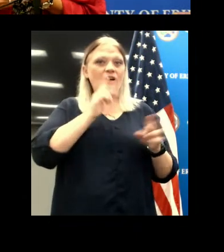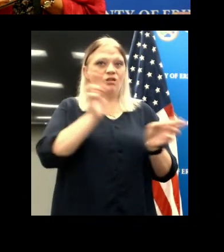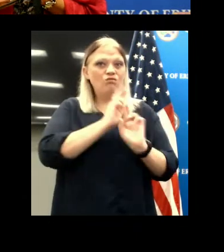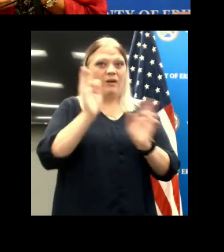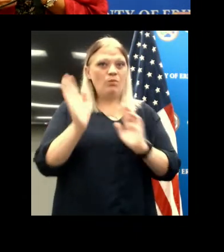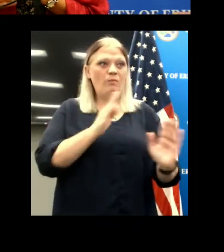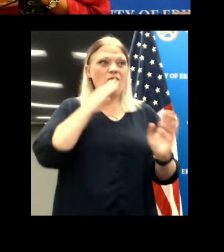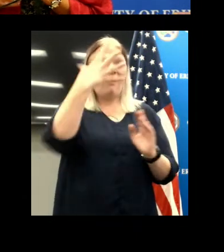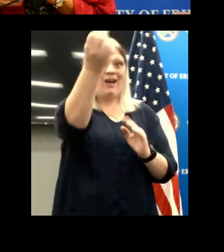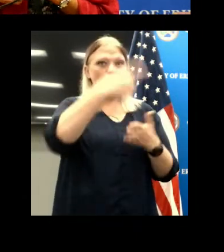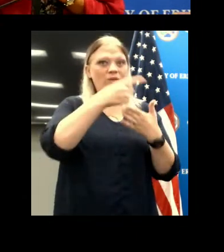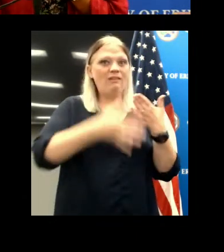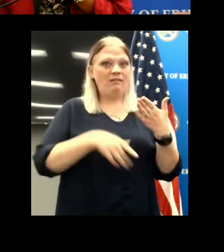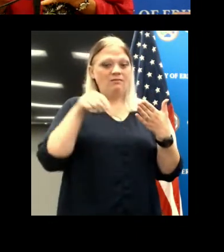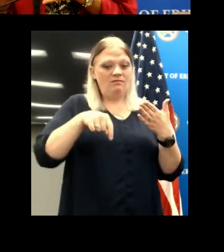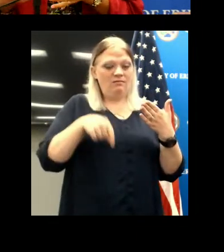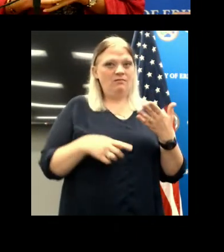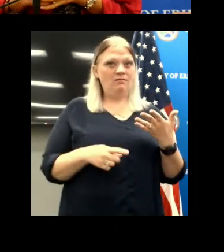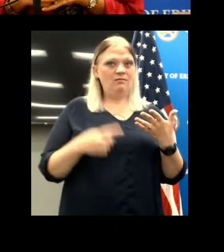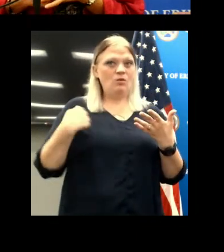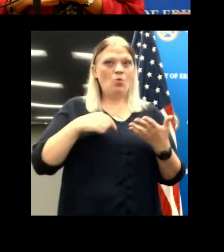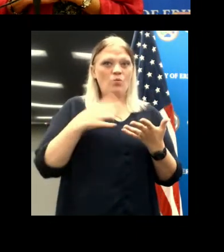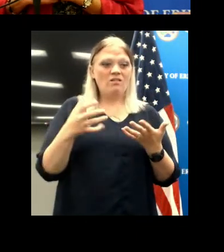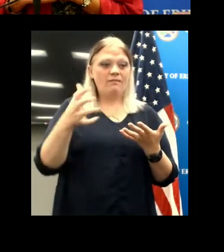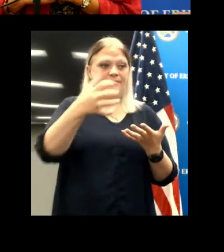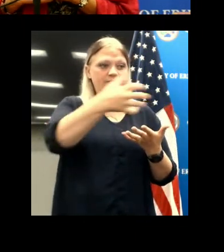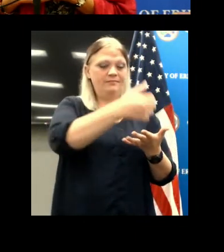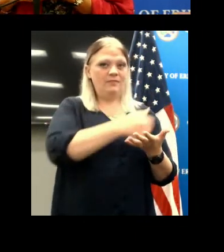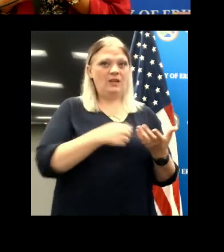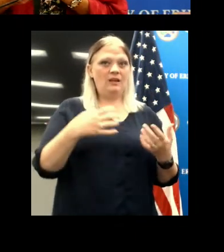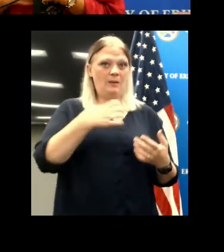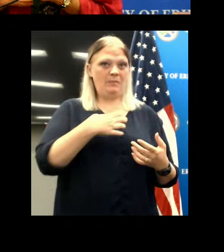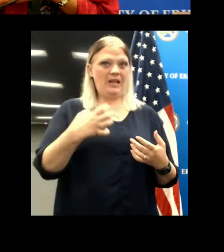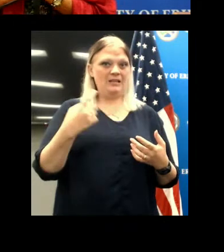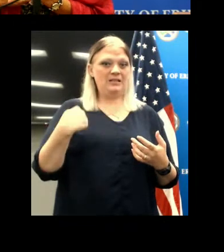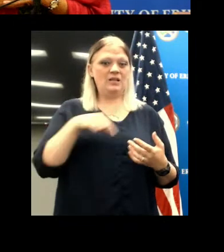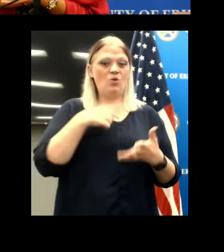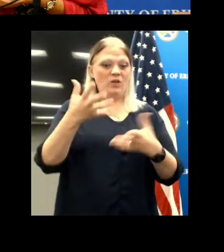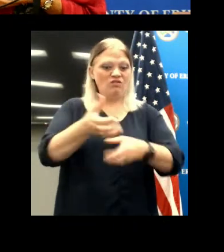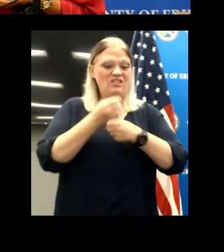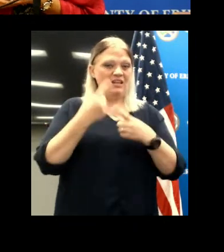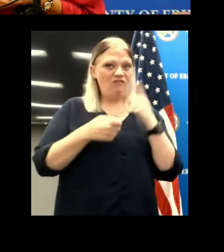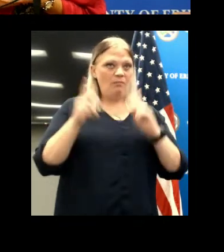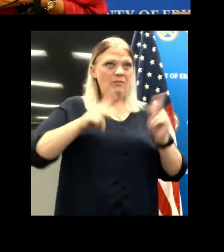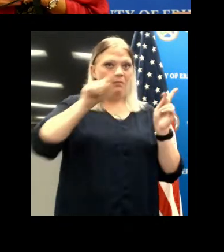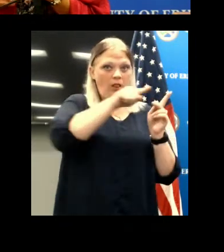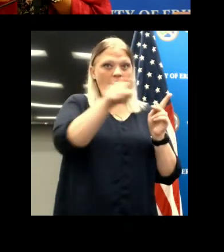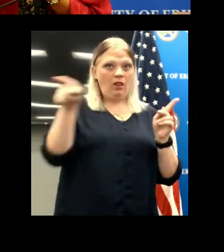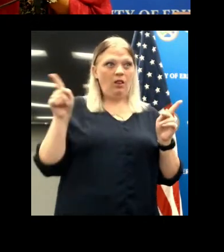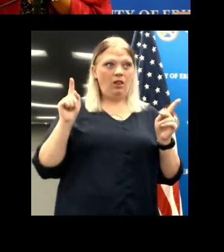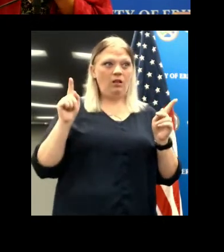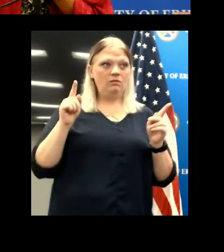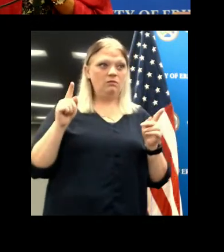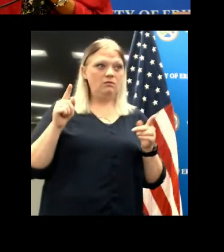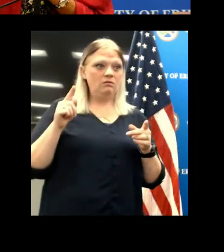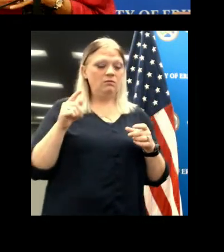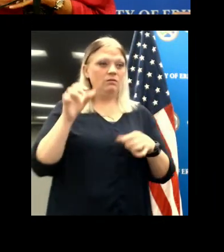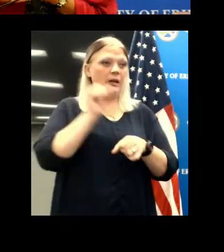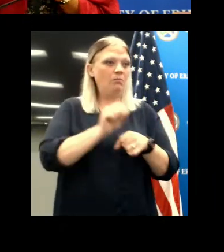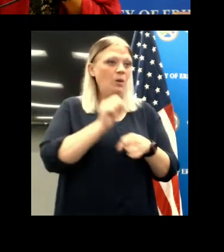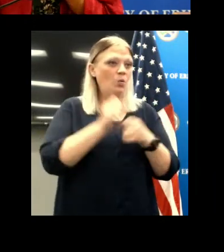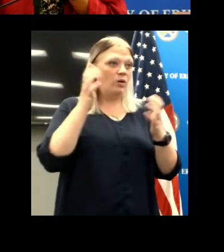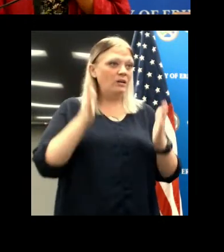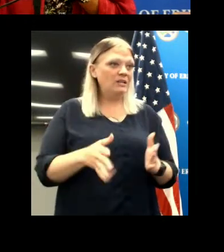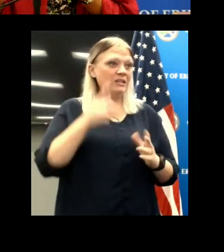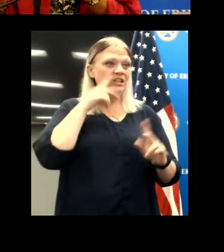So what we're doing is we're collecting complaints that we're receiving from the public, from employees,